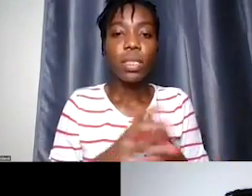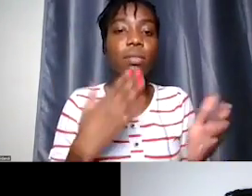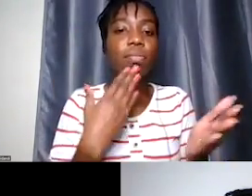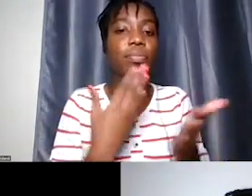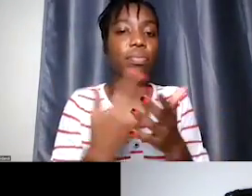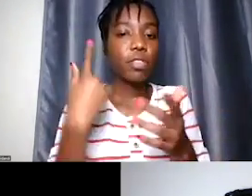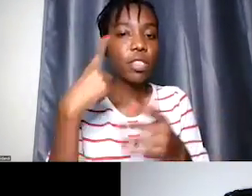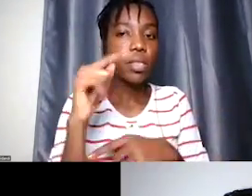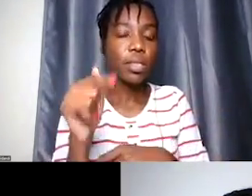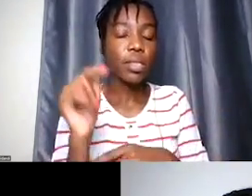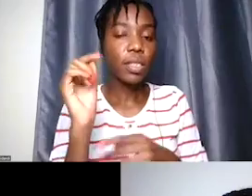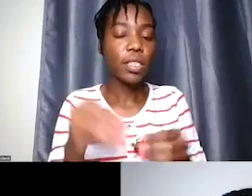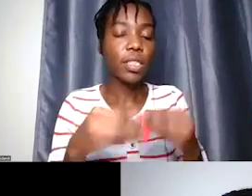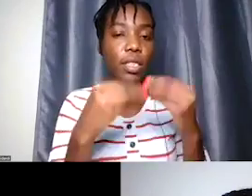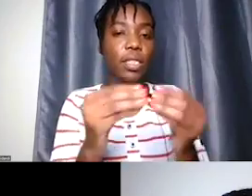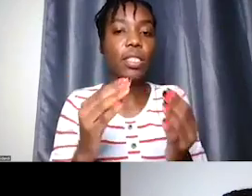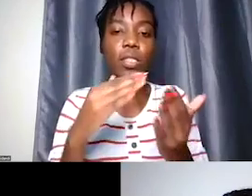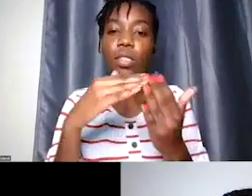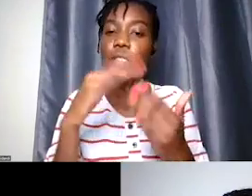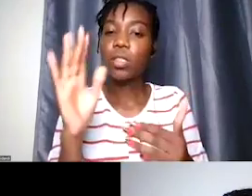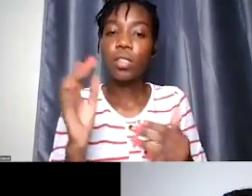has given me crucial heads up.